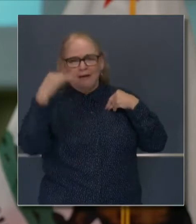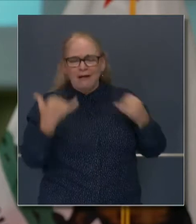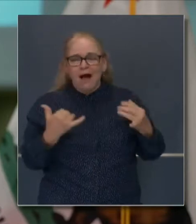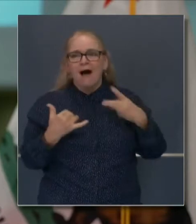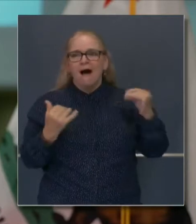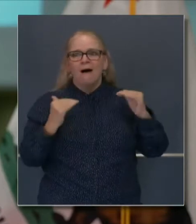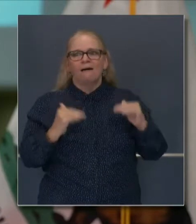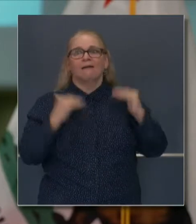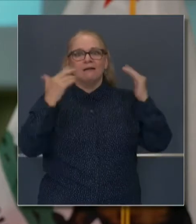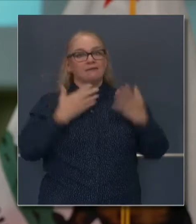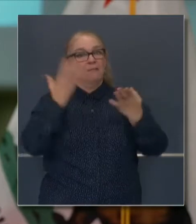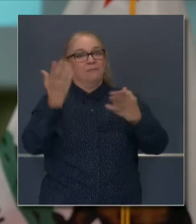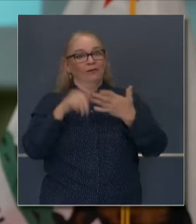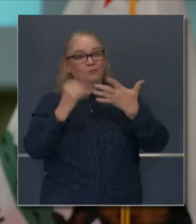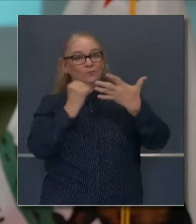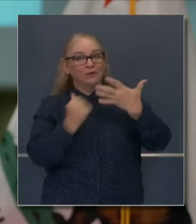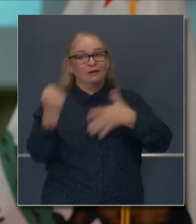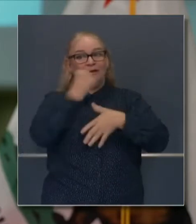Supreme Court.